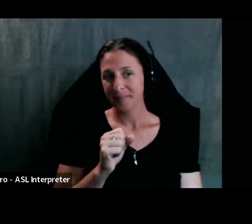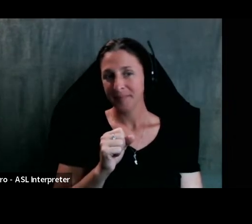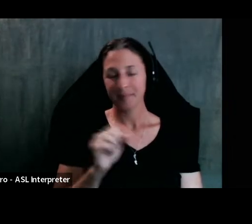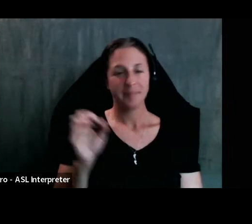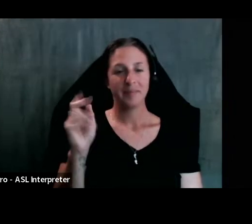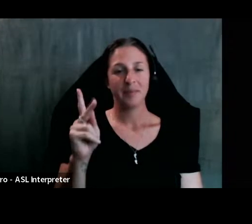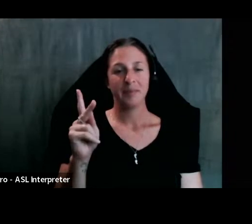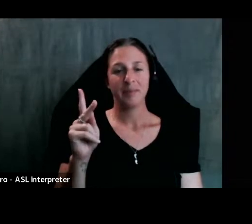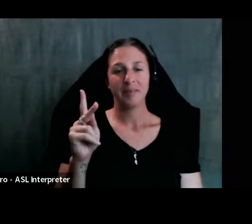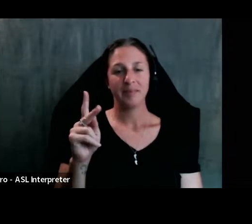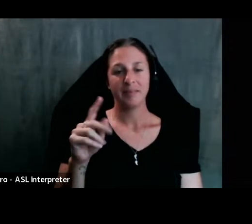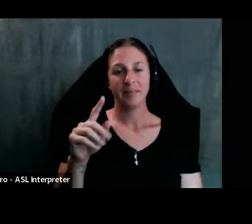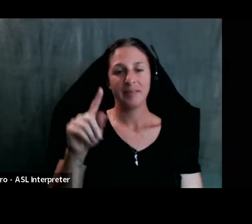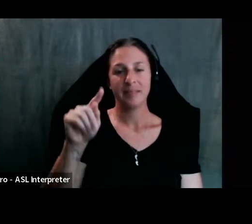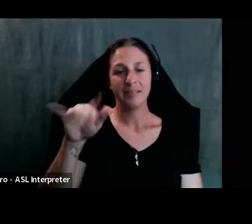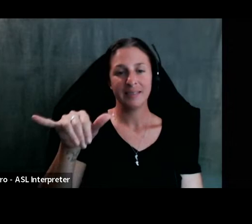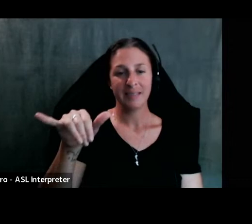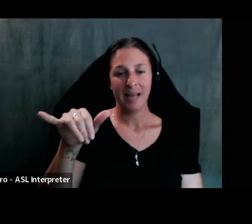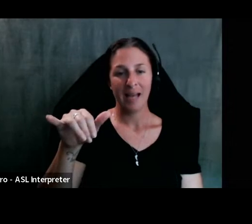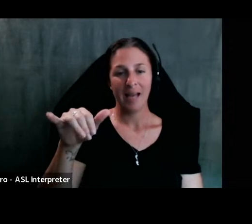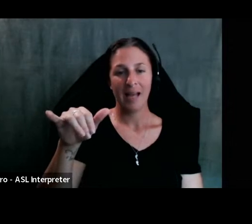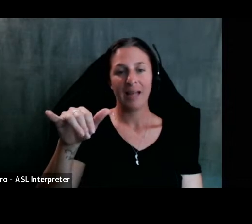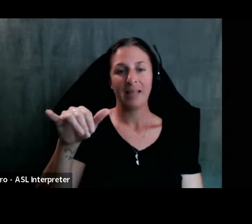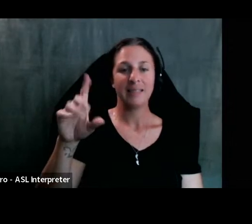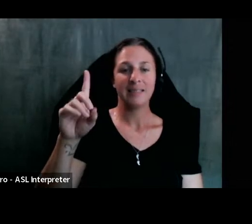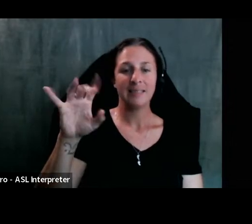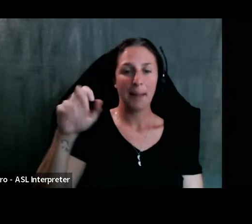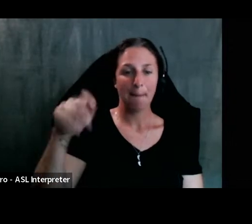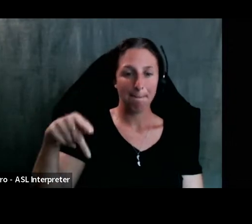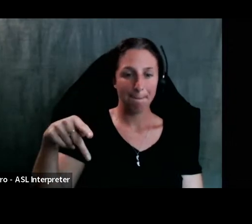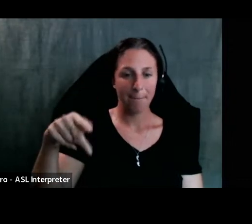Okay, Tai Diep Nguyen.